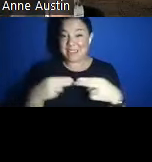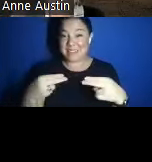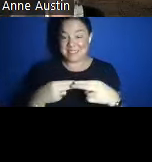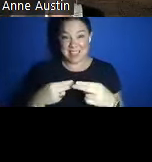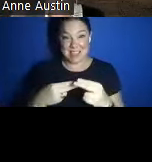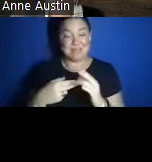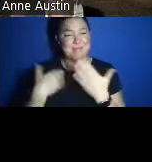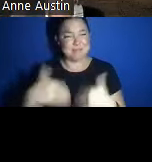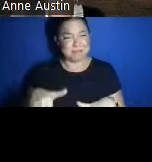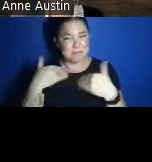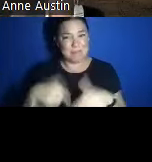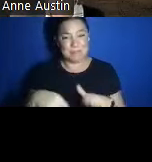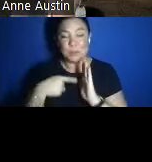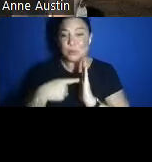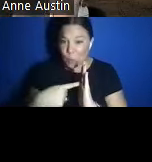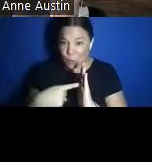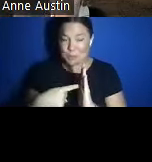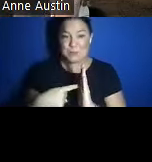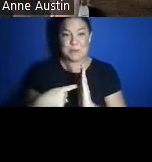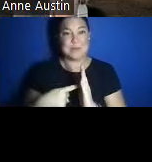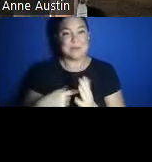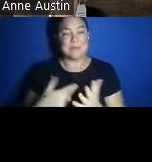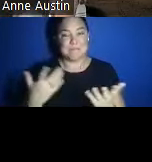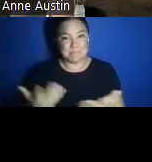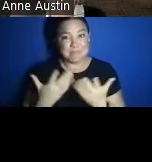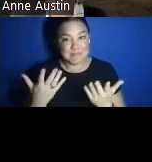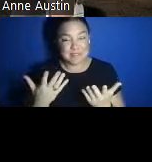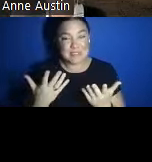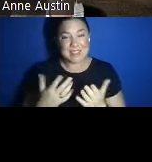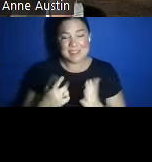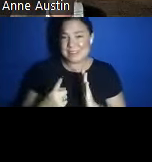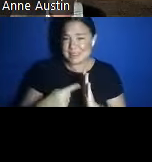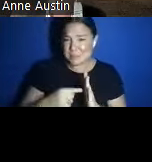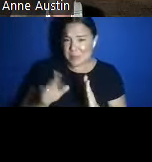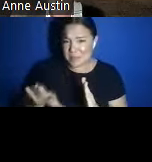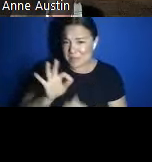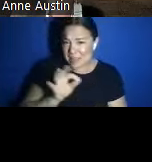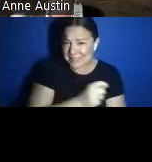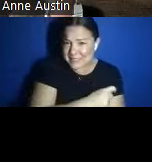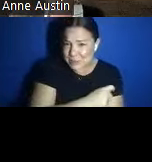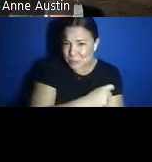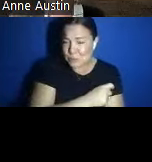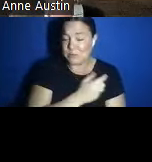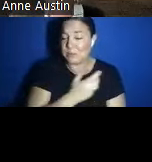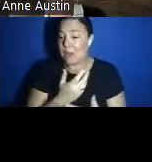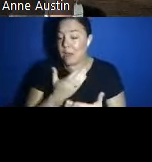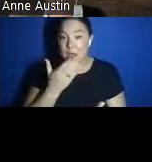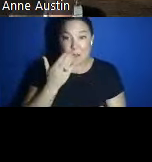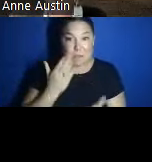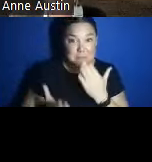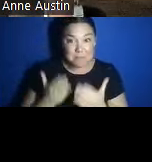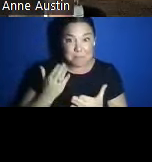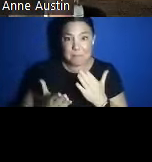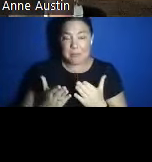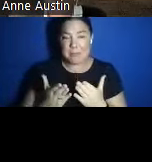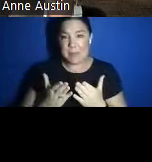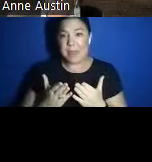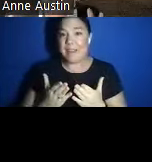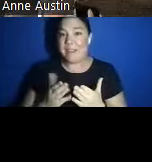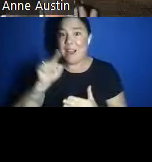shows you why some of the time when I'm finding these tattoos, maybe they're present in other